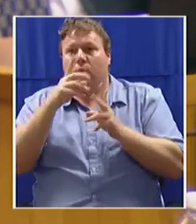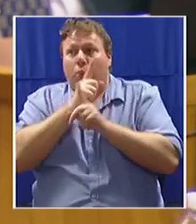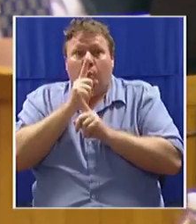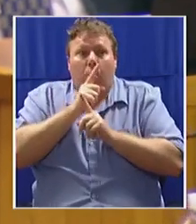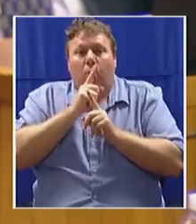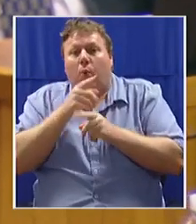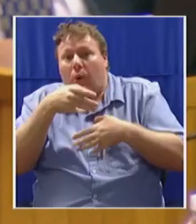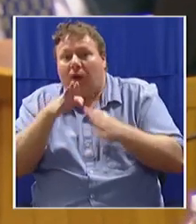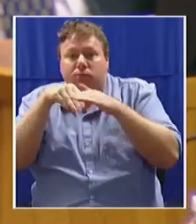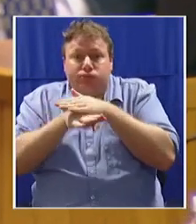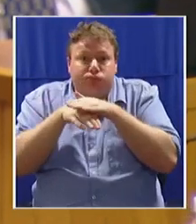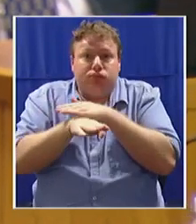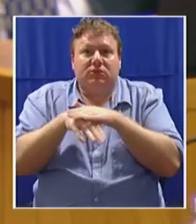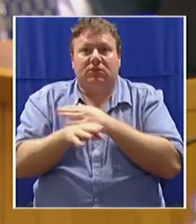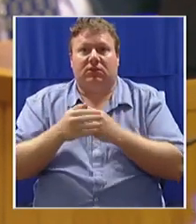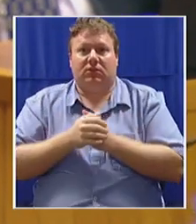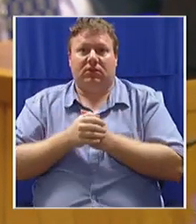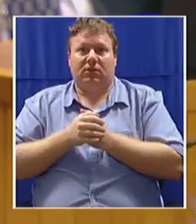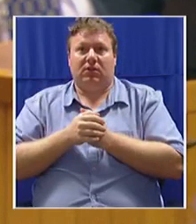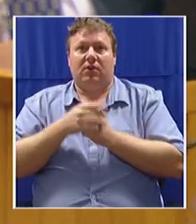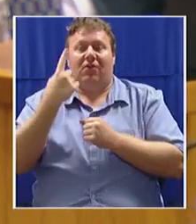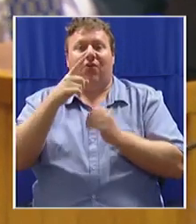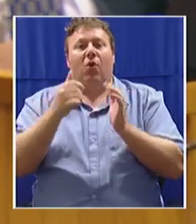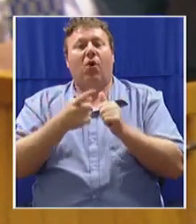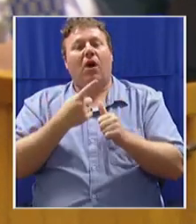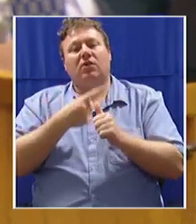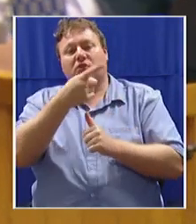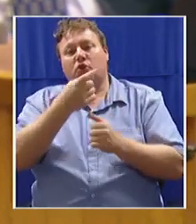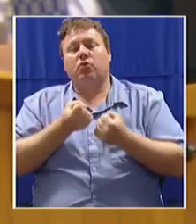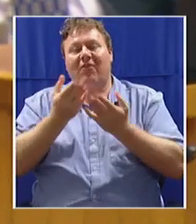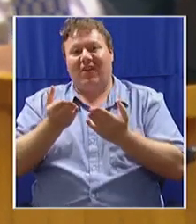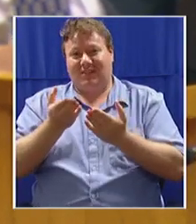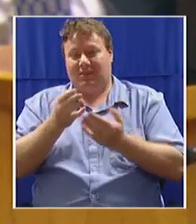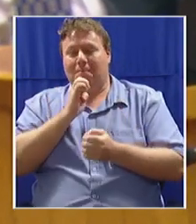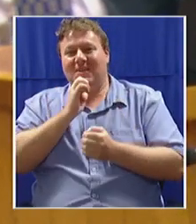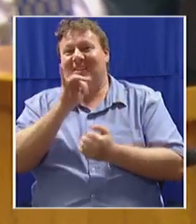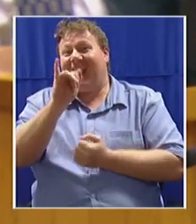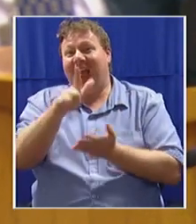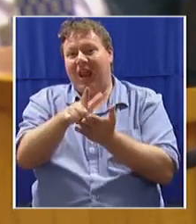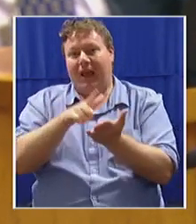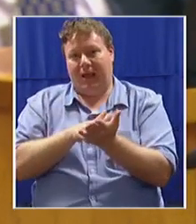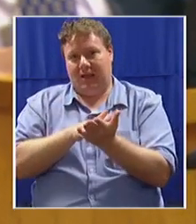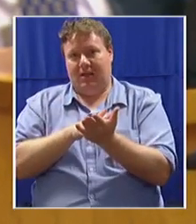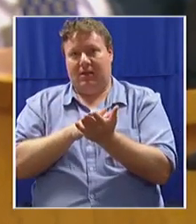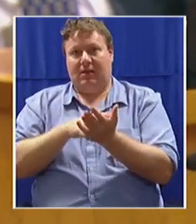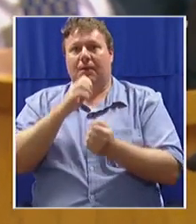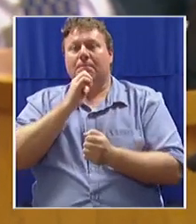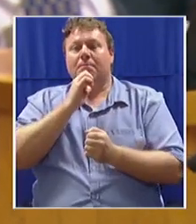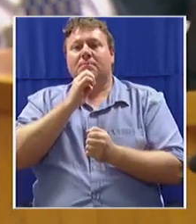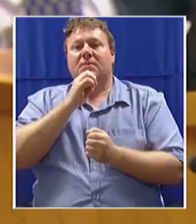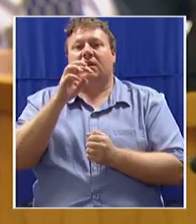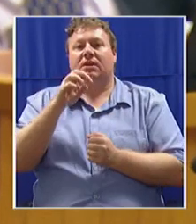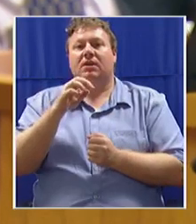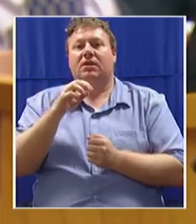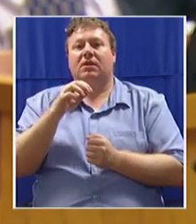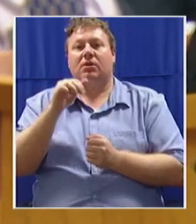to this answer that you've just provided, be illegal, meaning it would be a rogue unit?